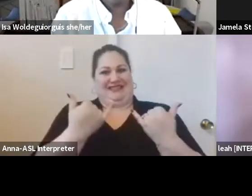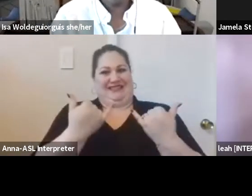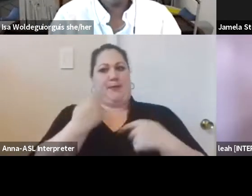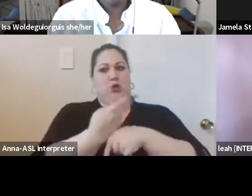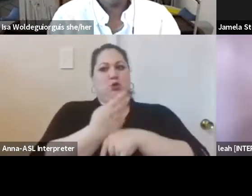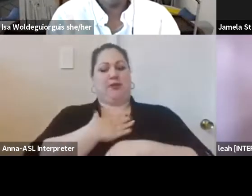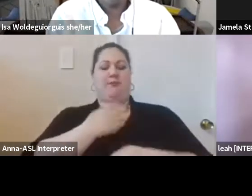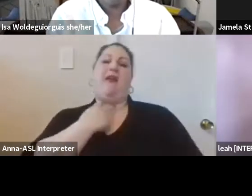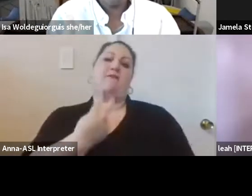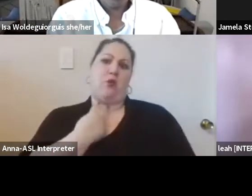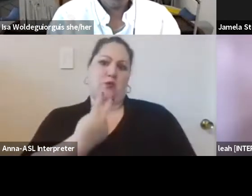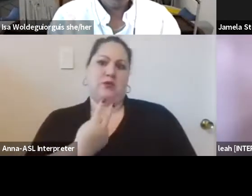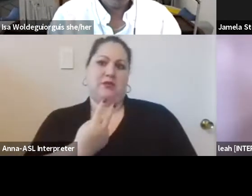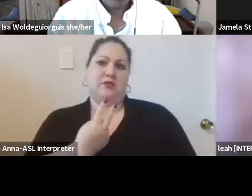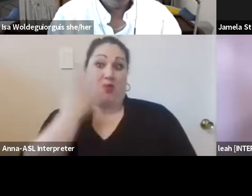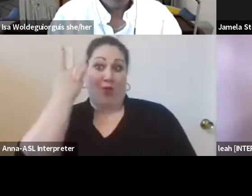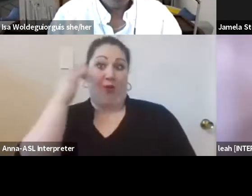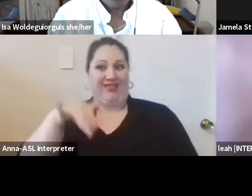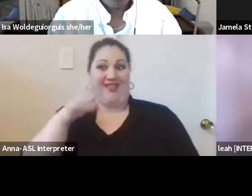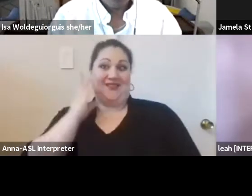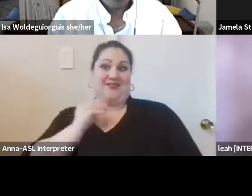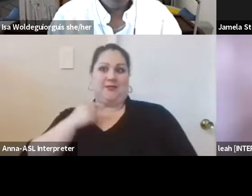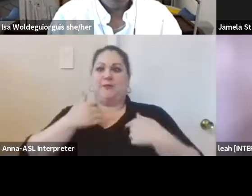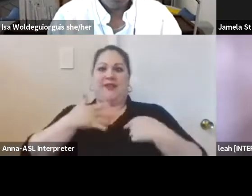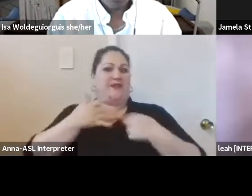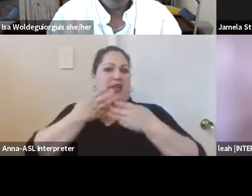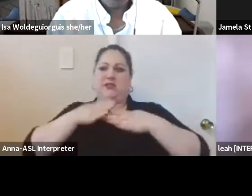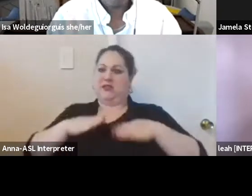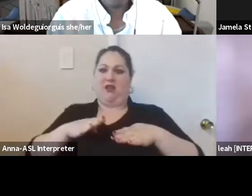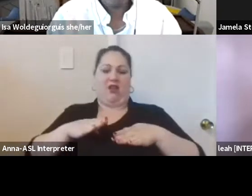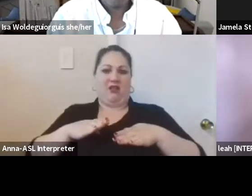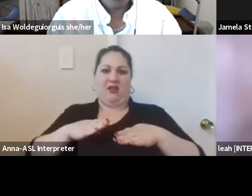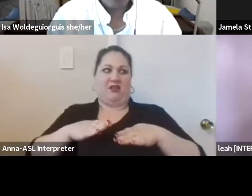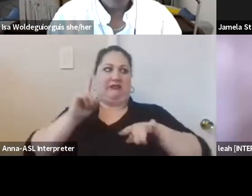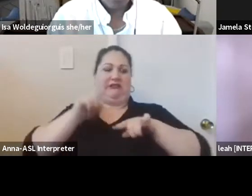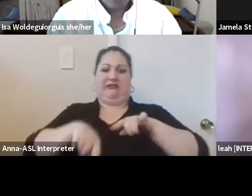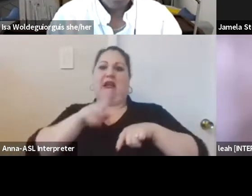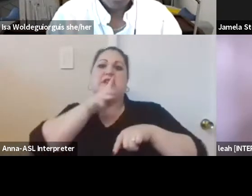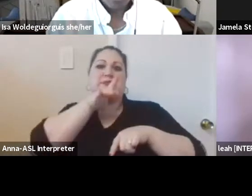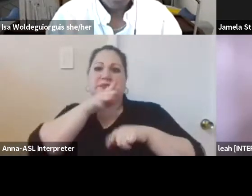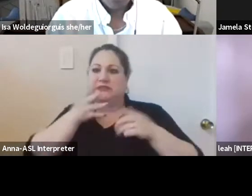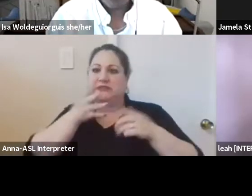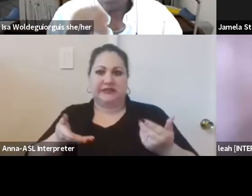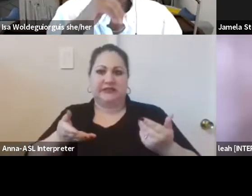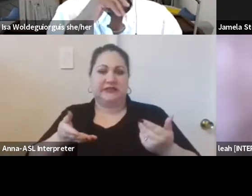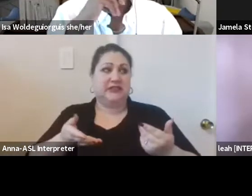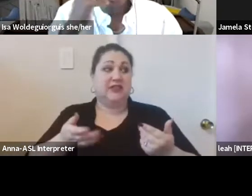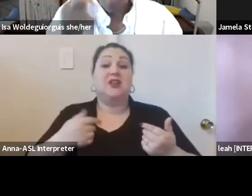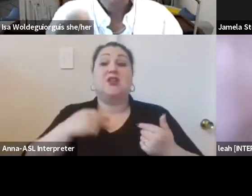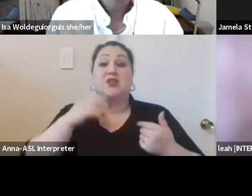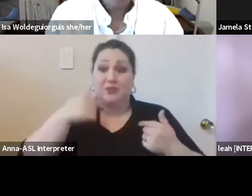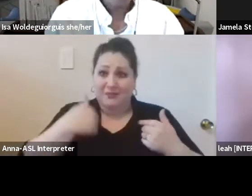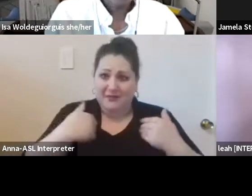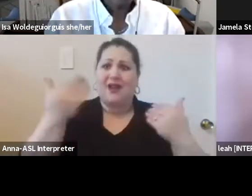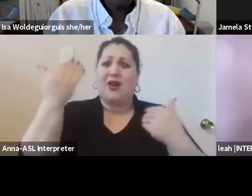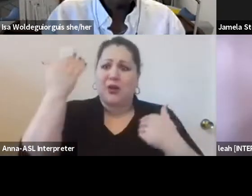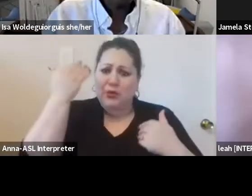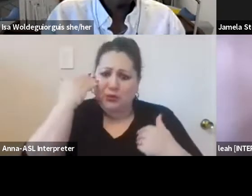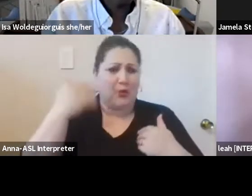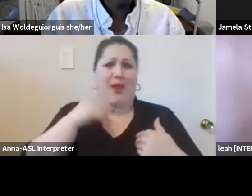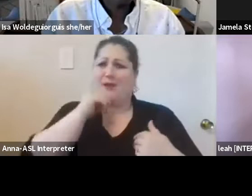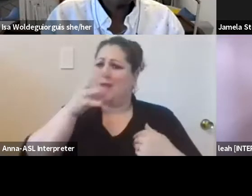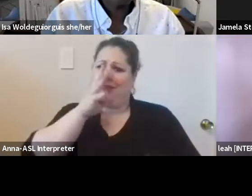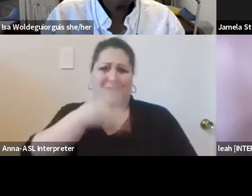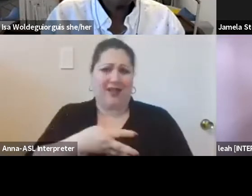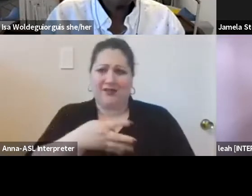And I know that day when I got that letter, I said, you know what, I'm not gonna accept this. I know I'm not neglectful. I'm a great mother, and I'm not gonna